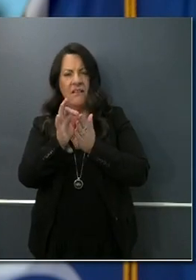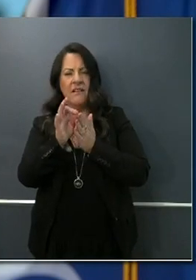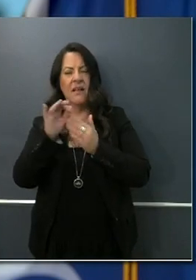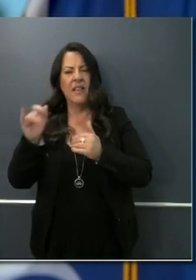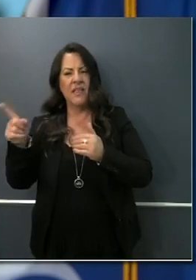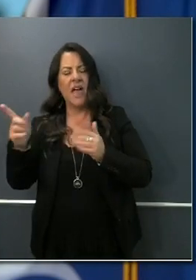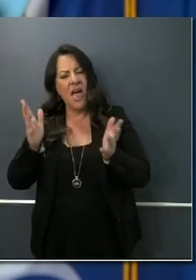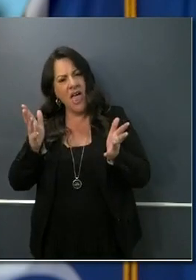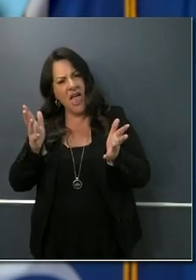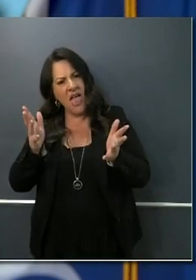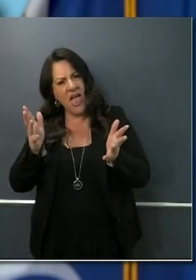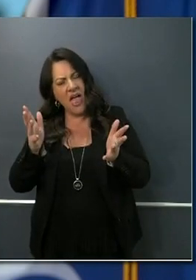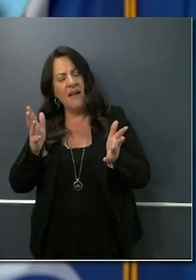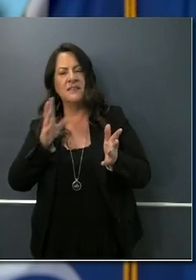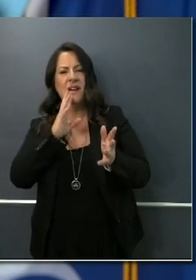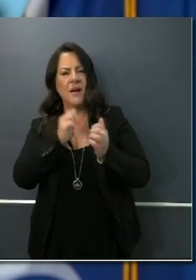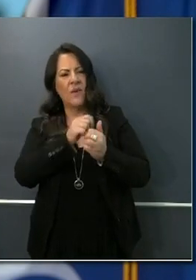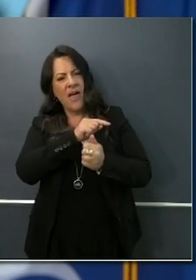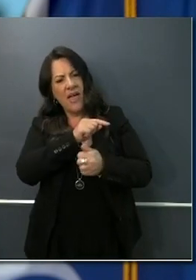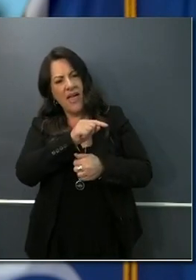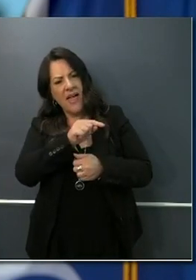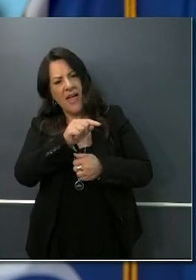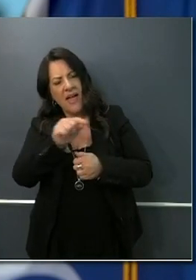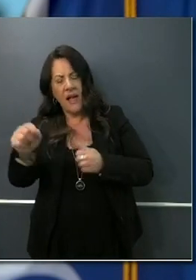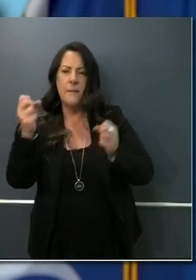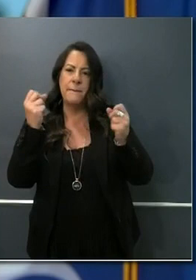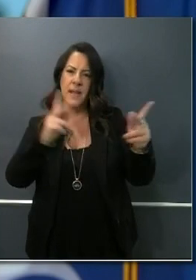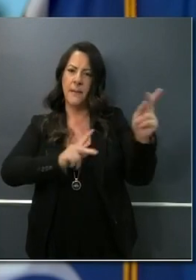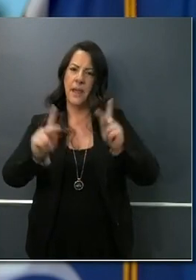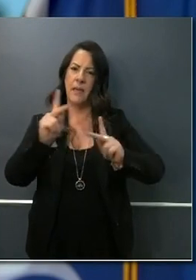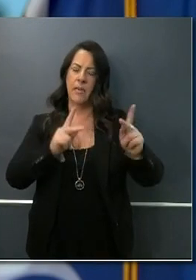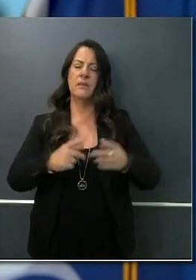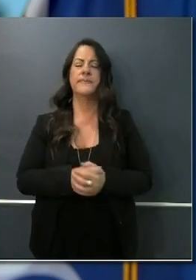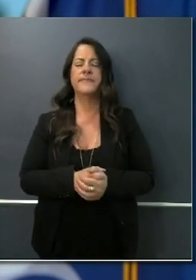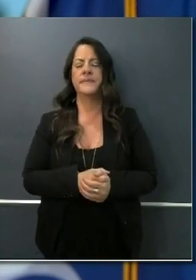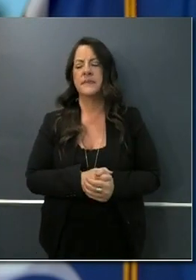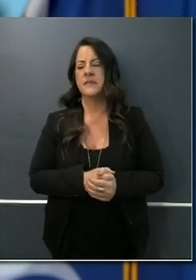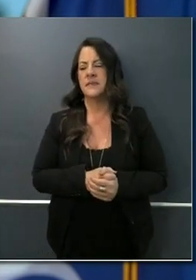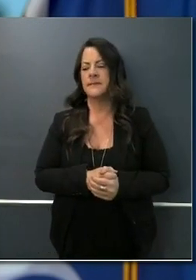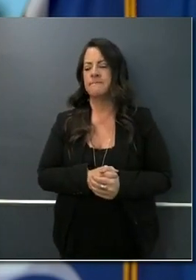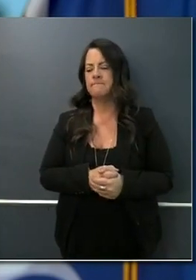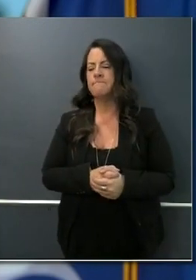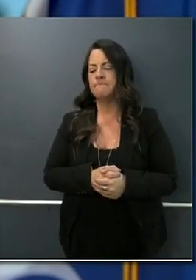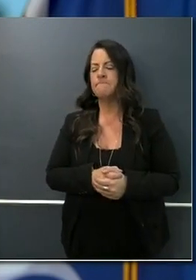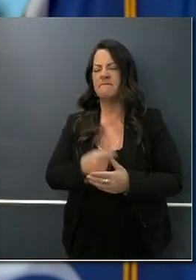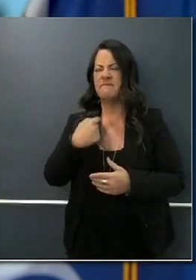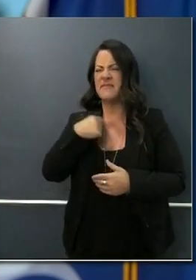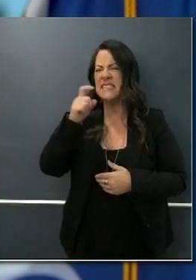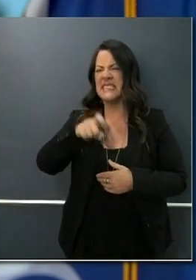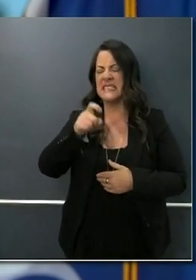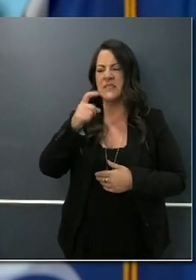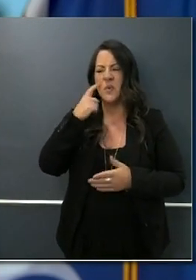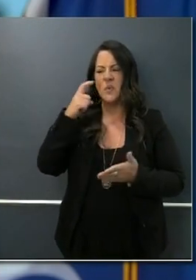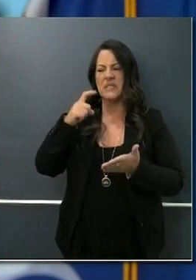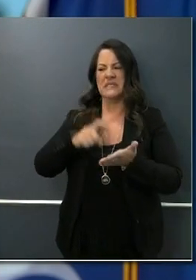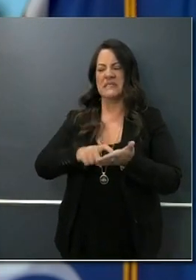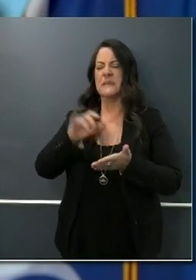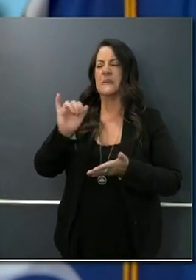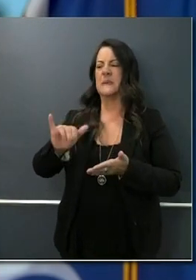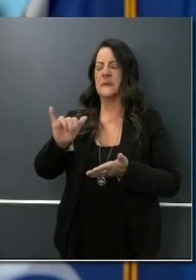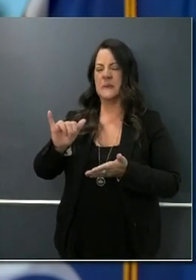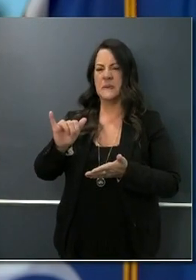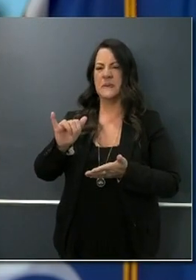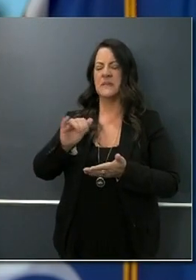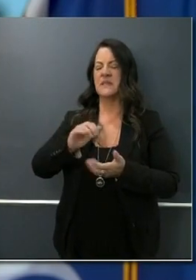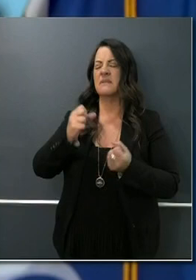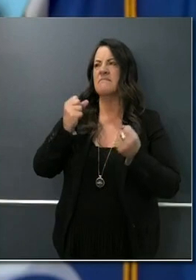human being answering questions. So one of the things we recognize we need to do is reduce that call volume. We think the